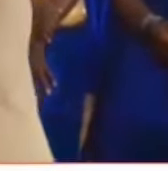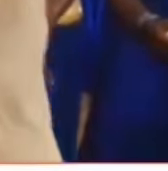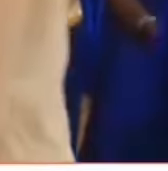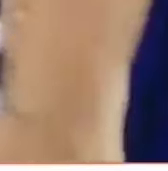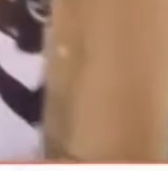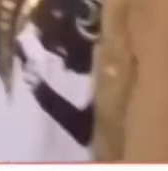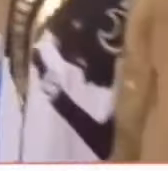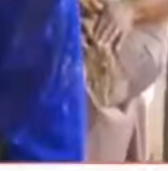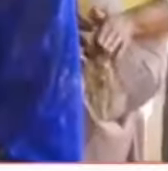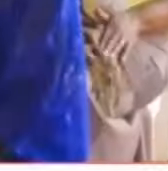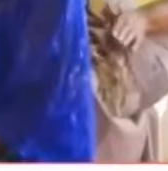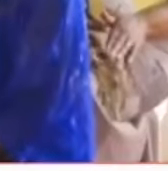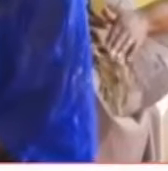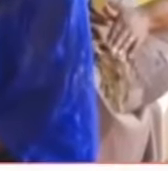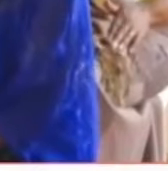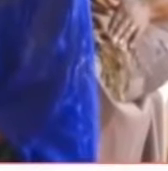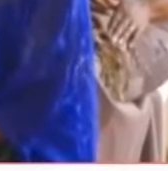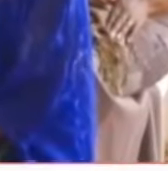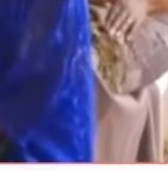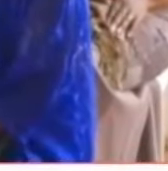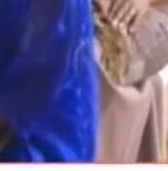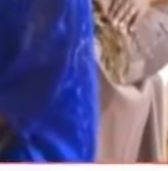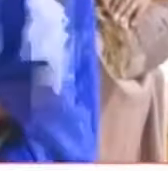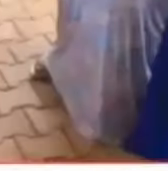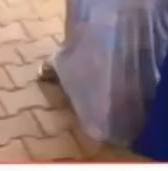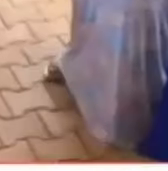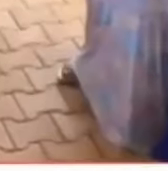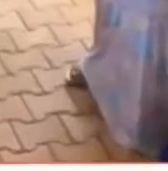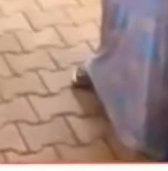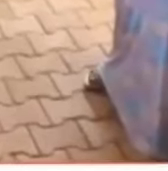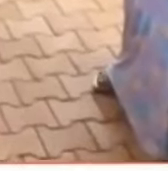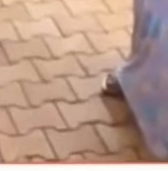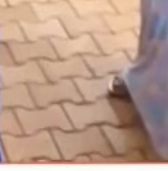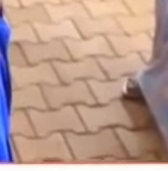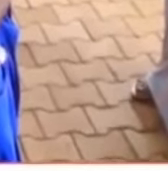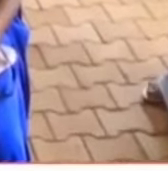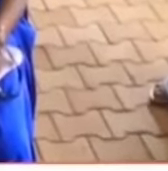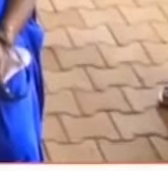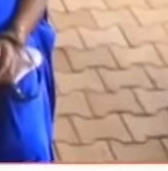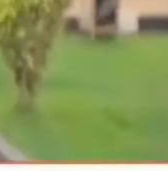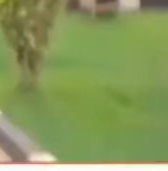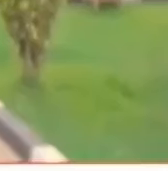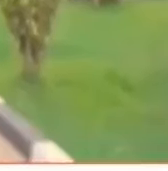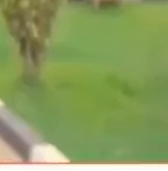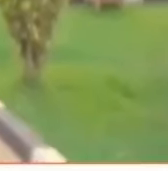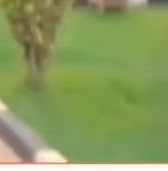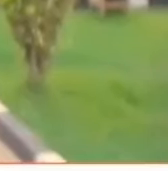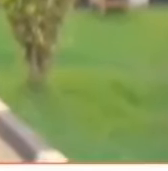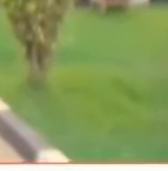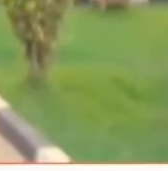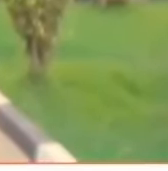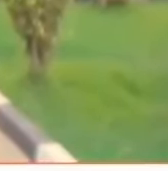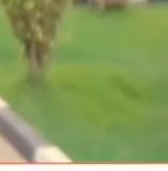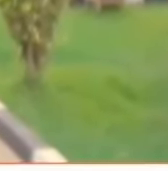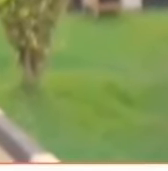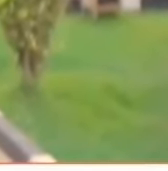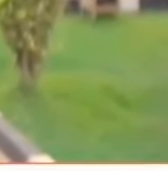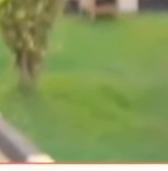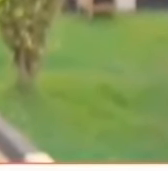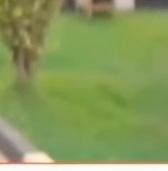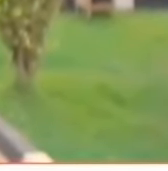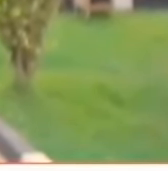Nalwega, president wa Inawil Club of Kampala, sabye abaina obusobozi okwongera okubakwasizaako. Era kati tukyagenda mu